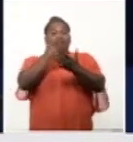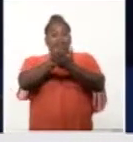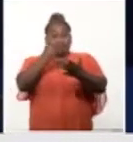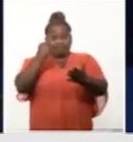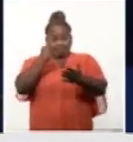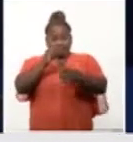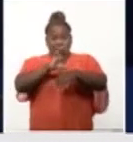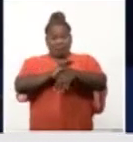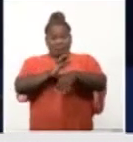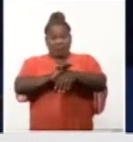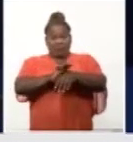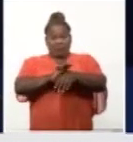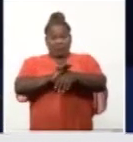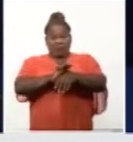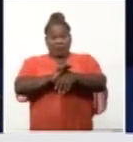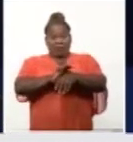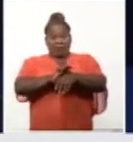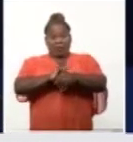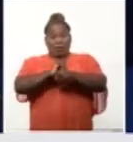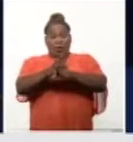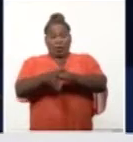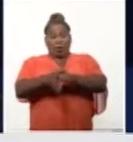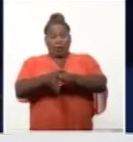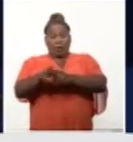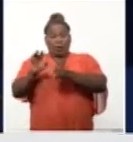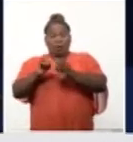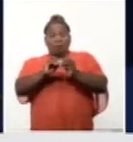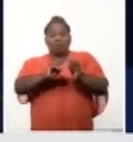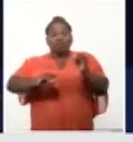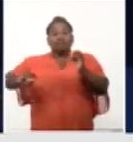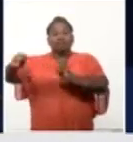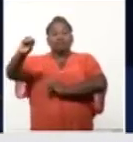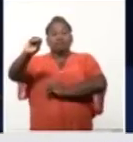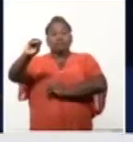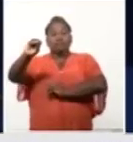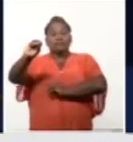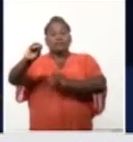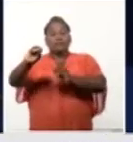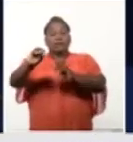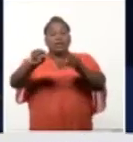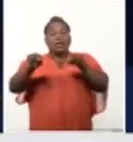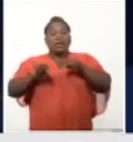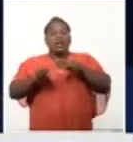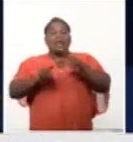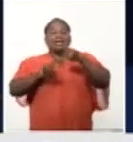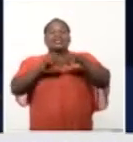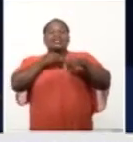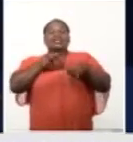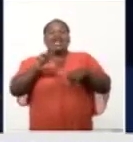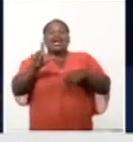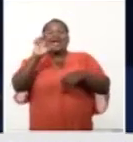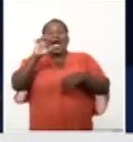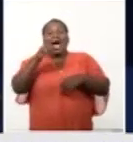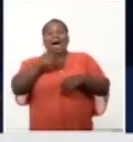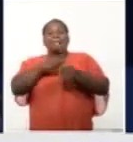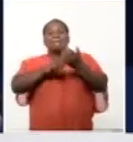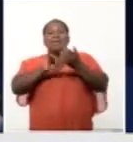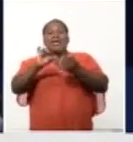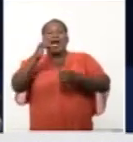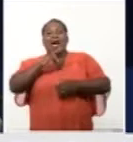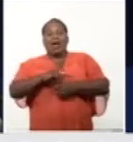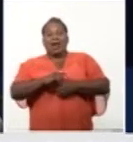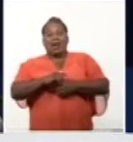As soon as he was diagnosed with COVID-19, he was transferred for an intensive care unit, taking into account